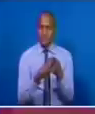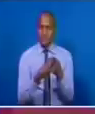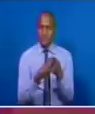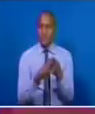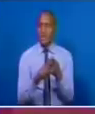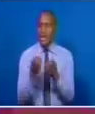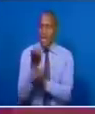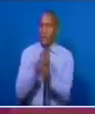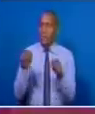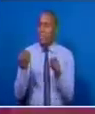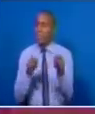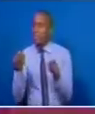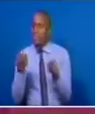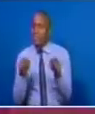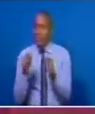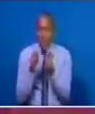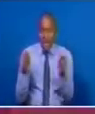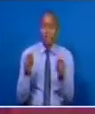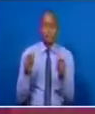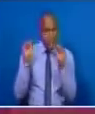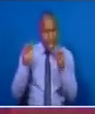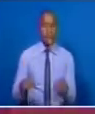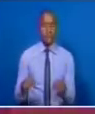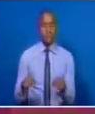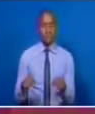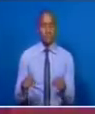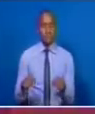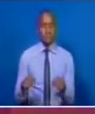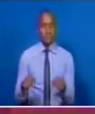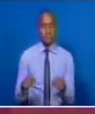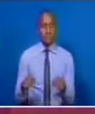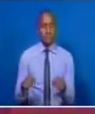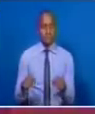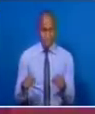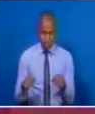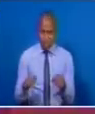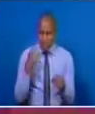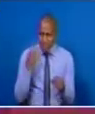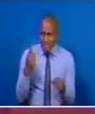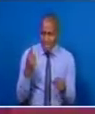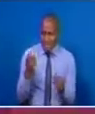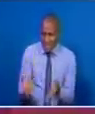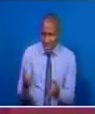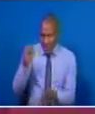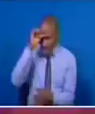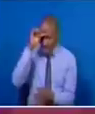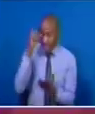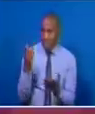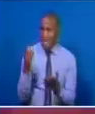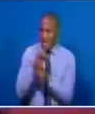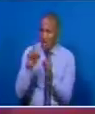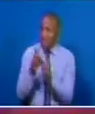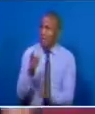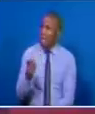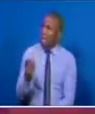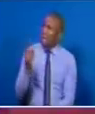of our economy. That's the reason why we have got runaway inflation in the country.